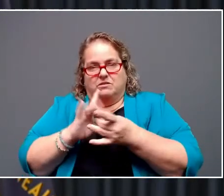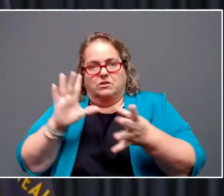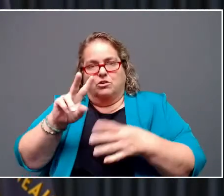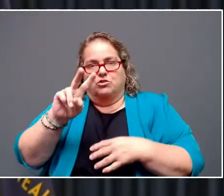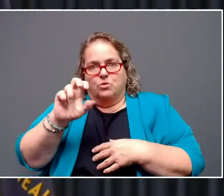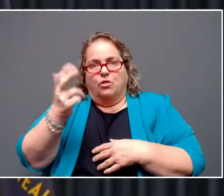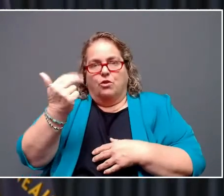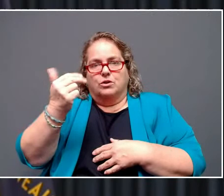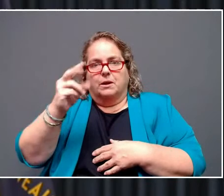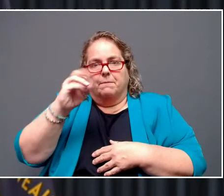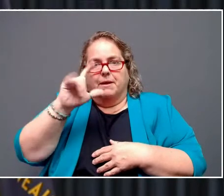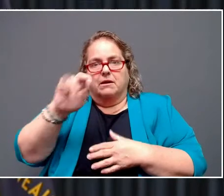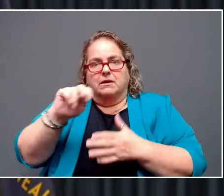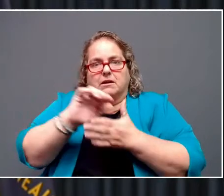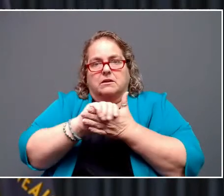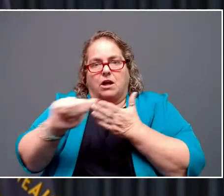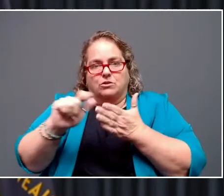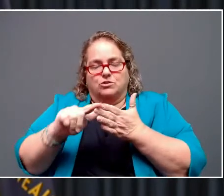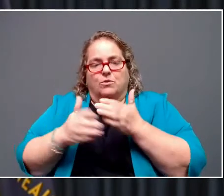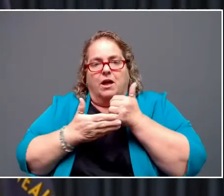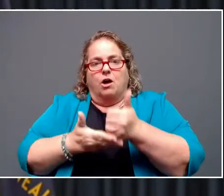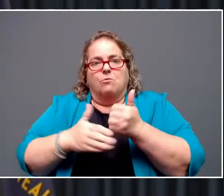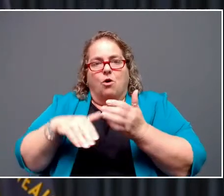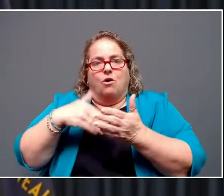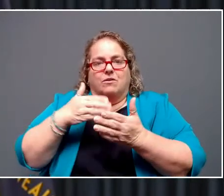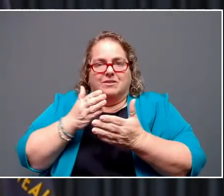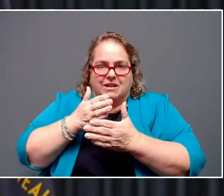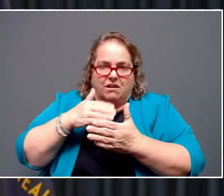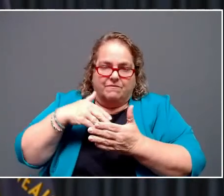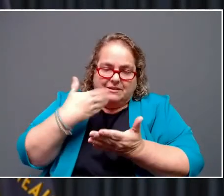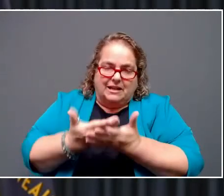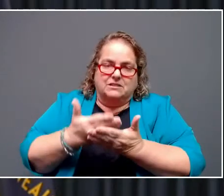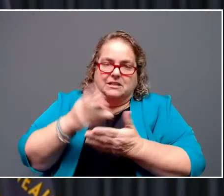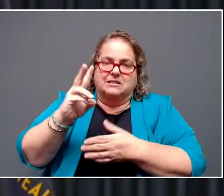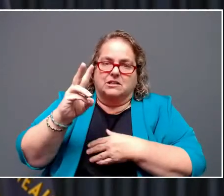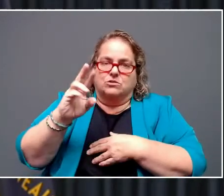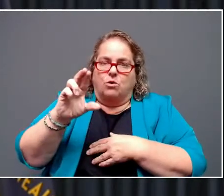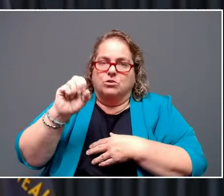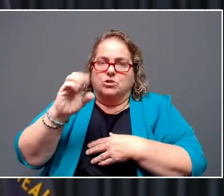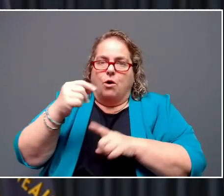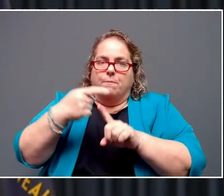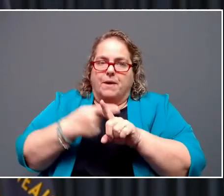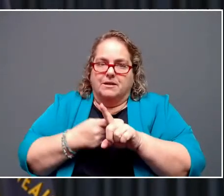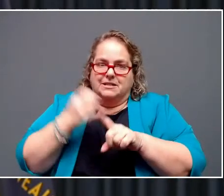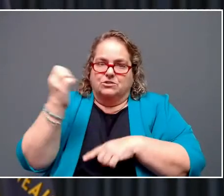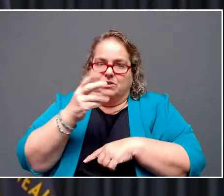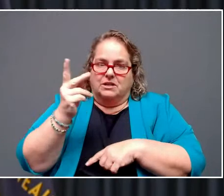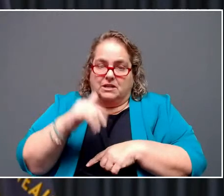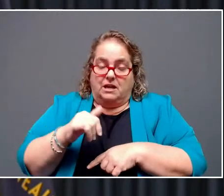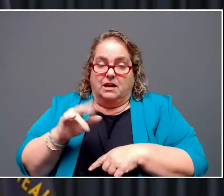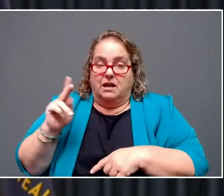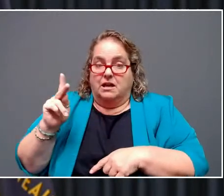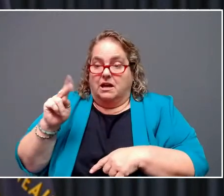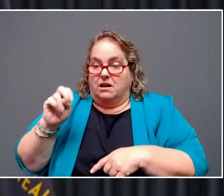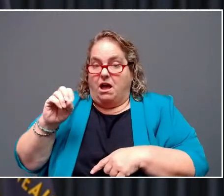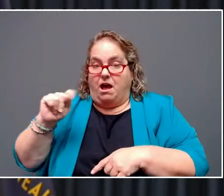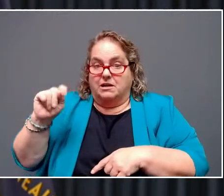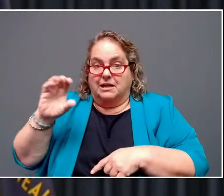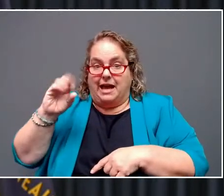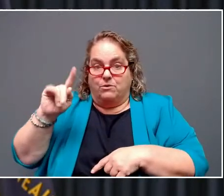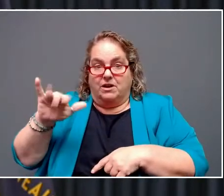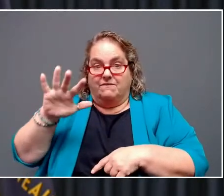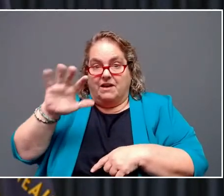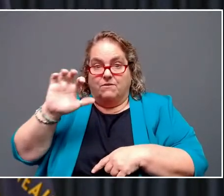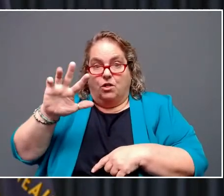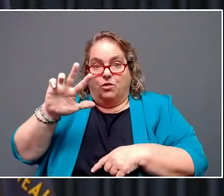the next 6 or so months in Eastern Kentucky. So Knott County will receive $531,000 to help ease some of